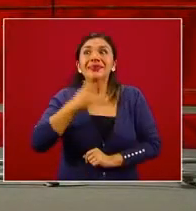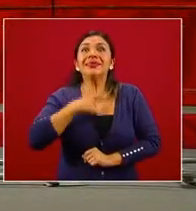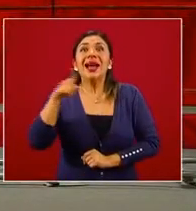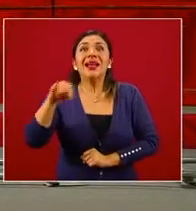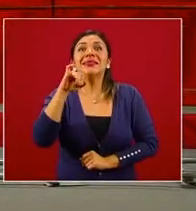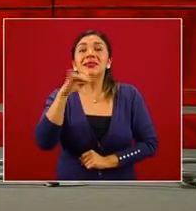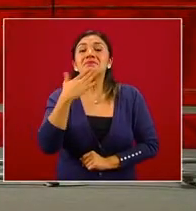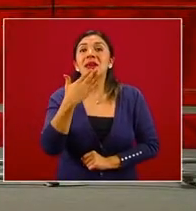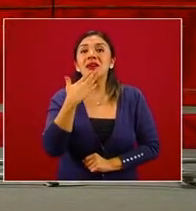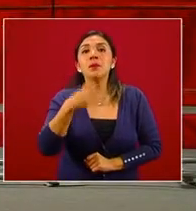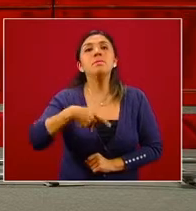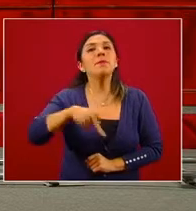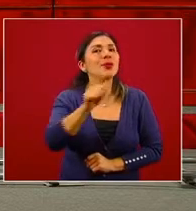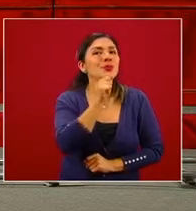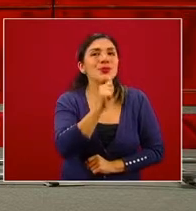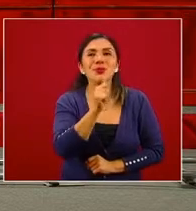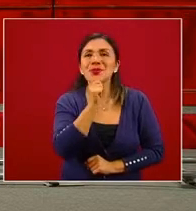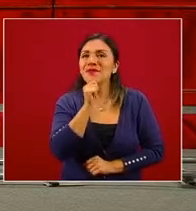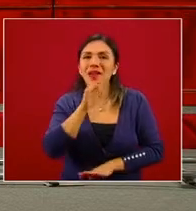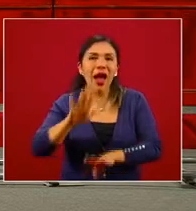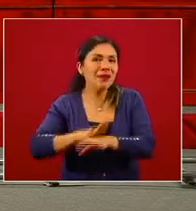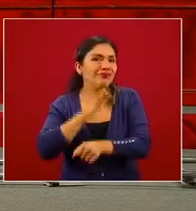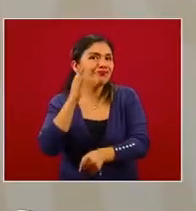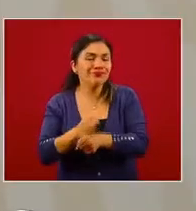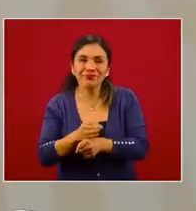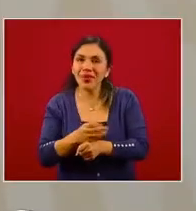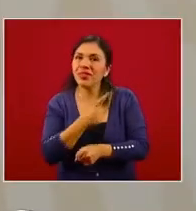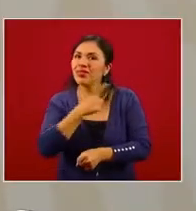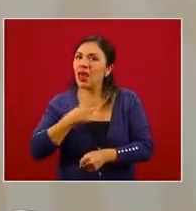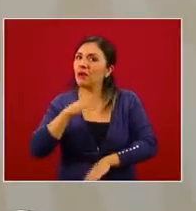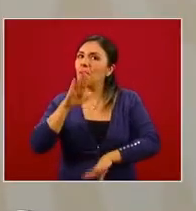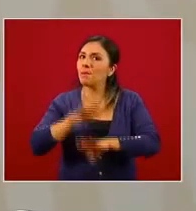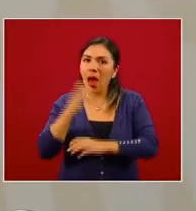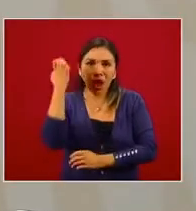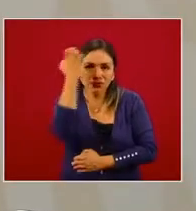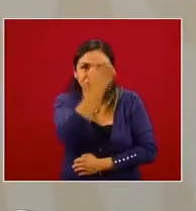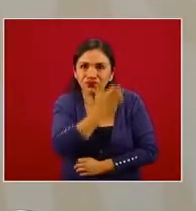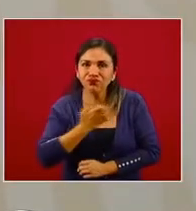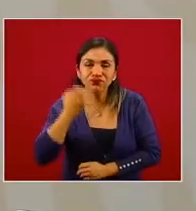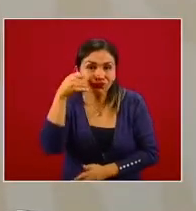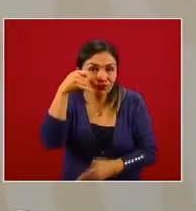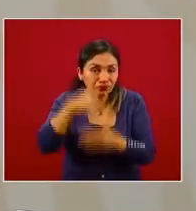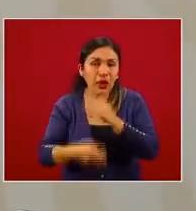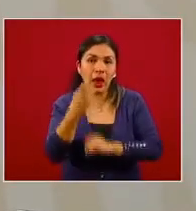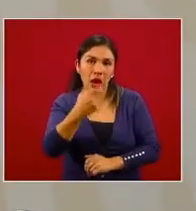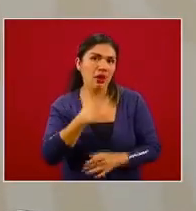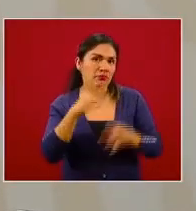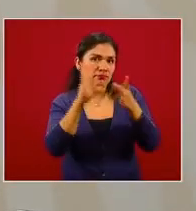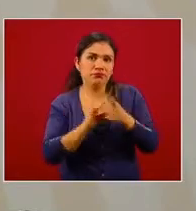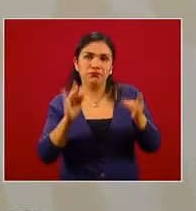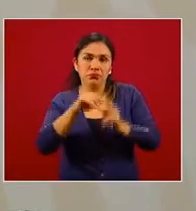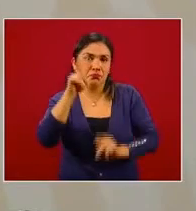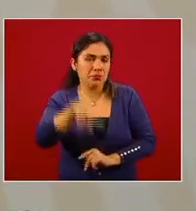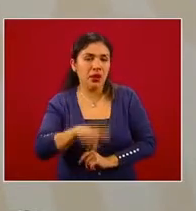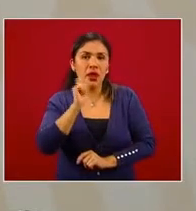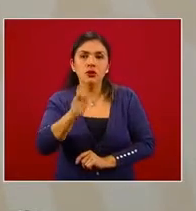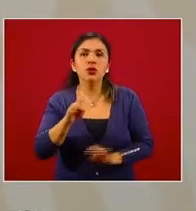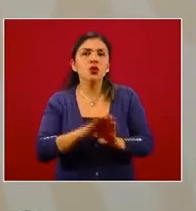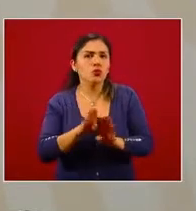it excites all of us very much, but we still have very preliminary, modest results.